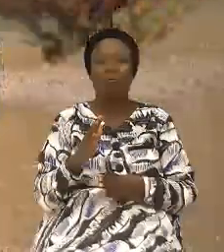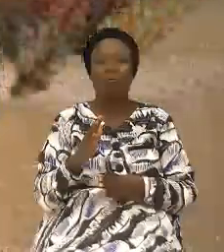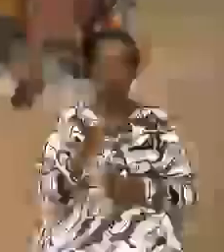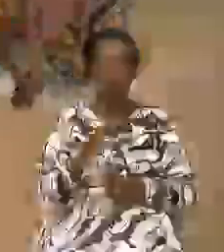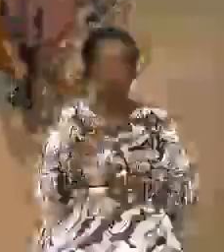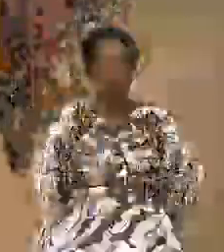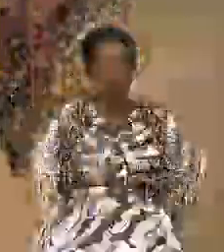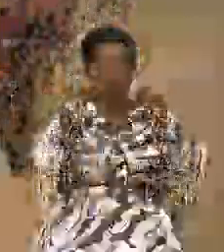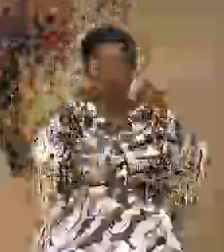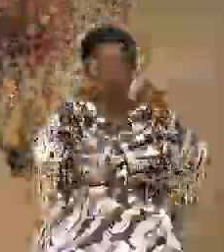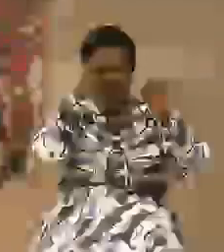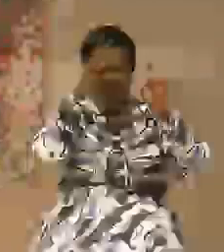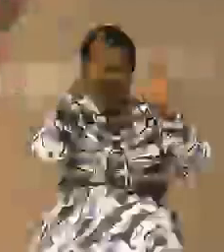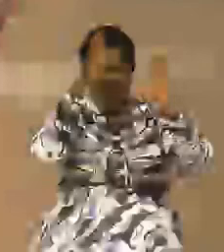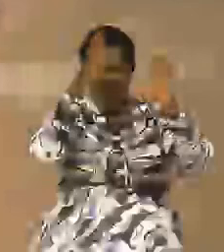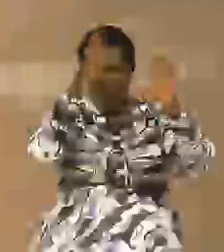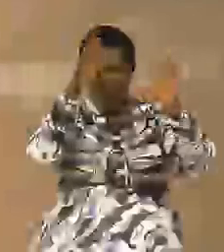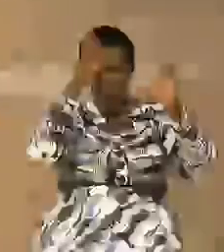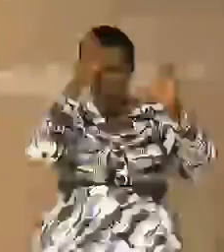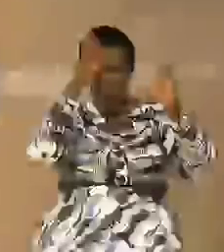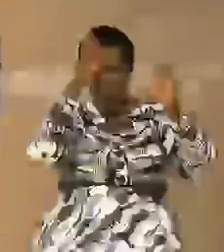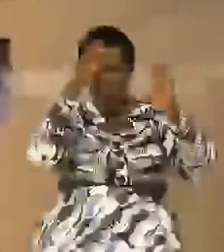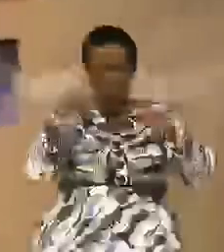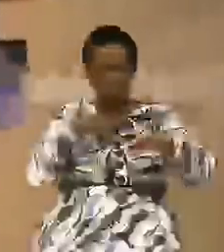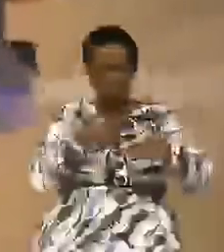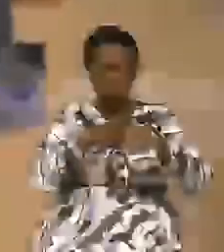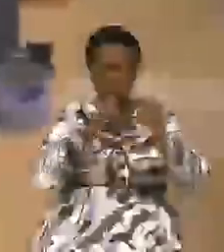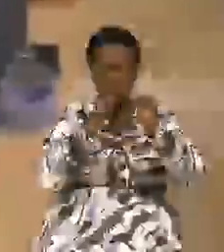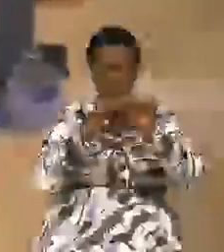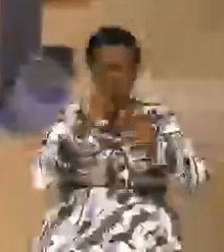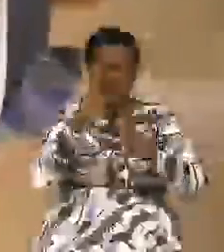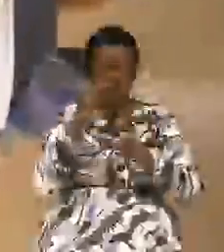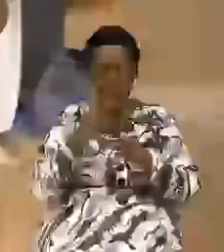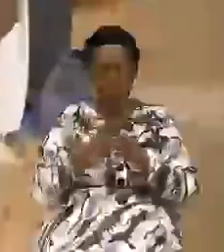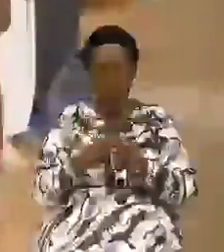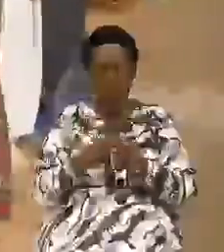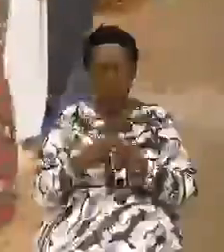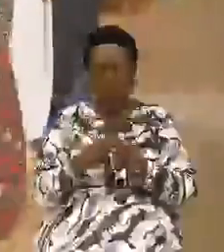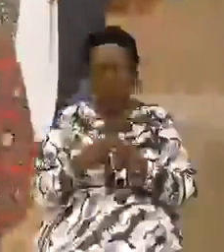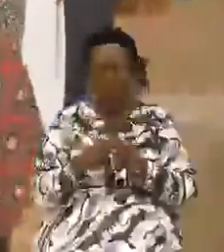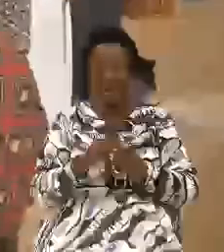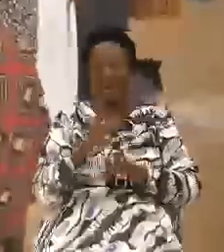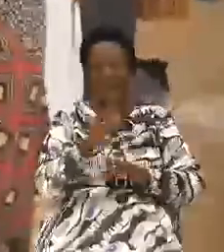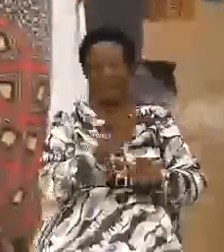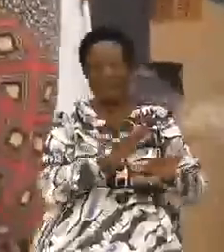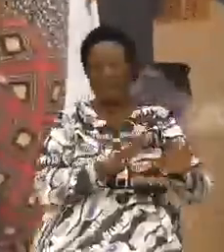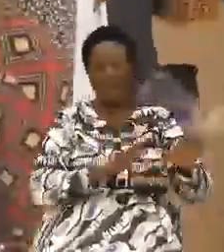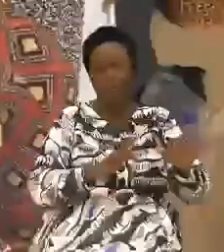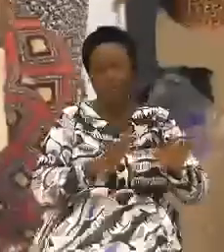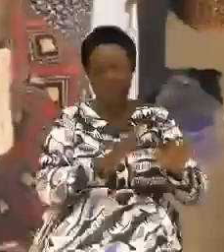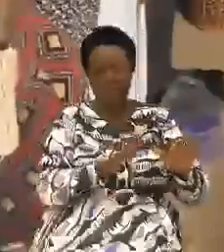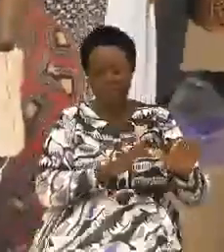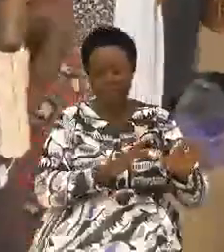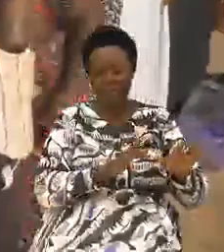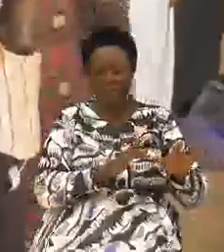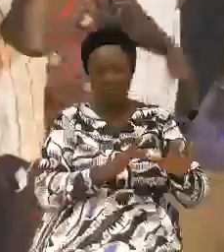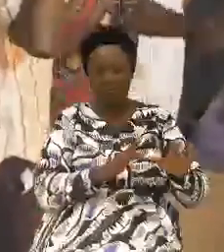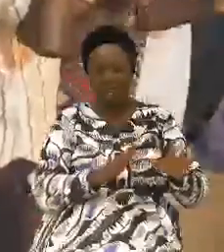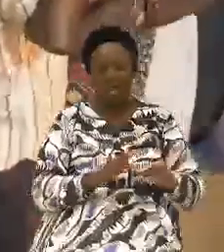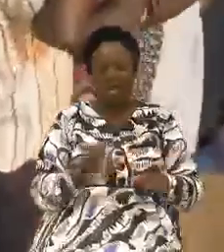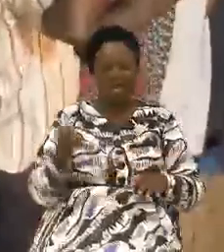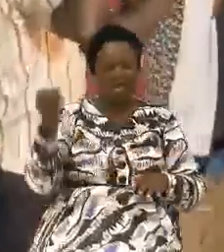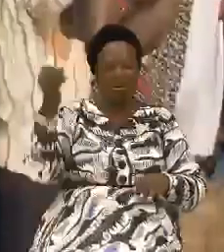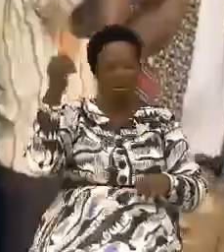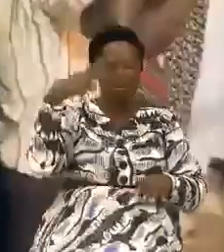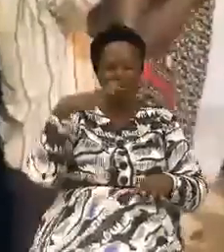Father, we bless your name. Merciful, gracious God,